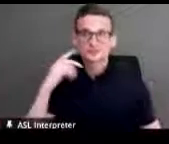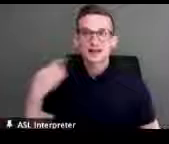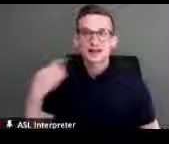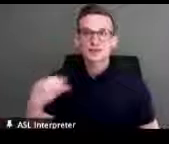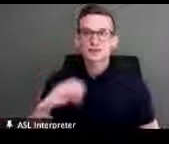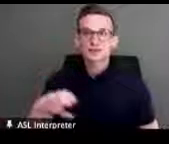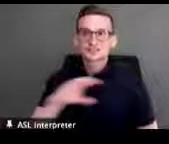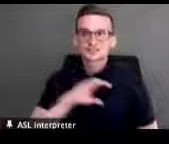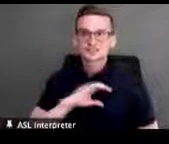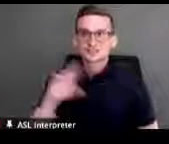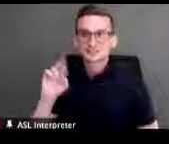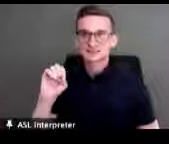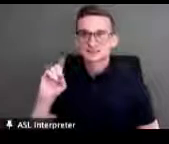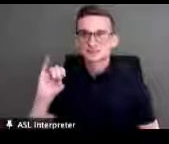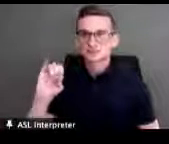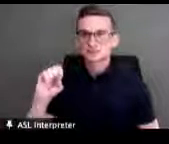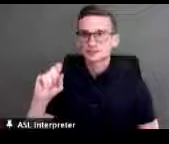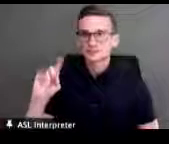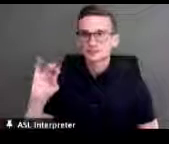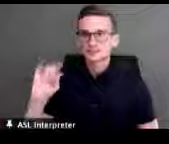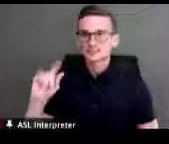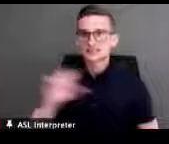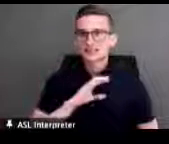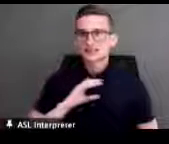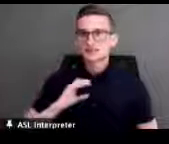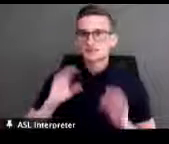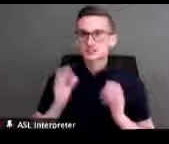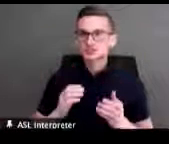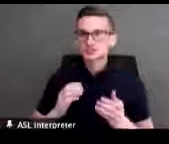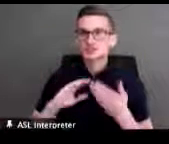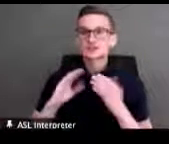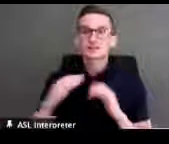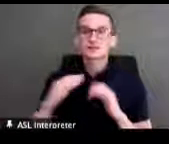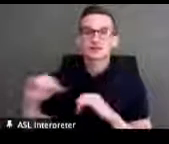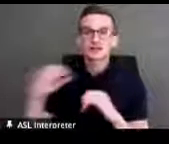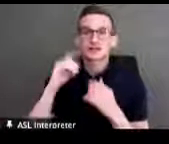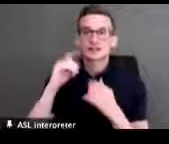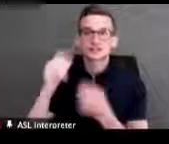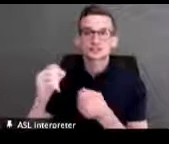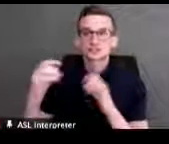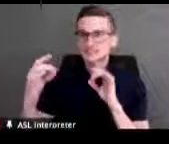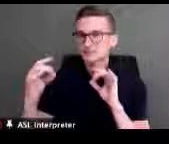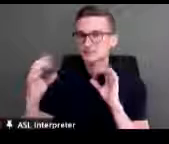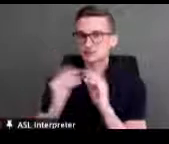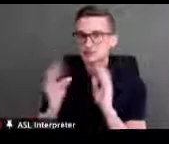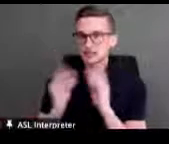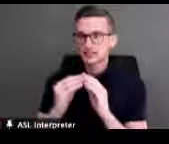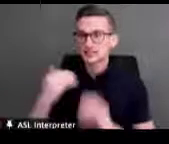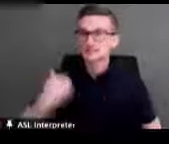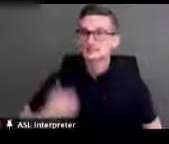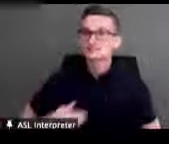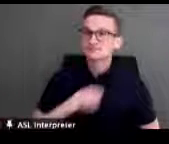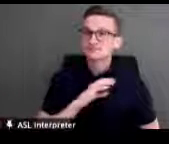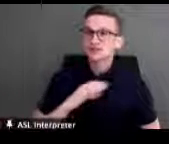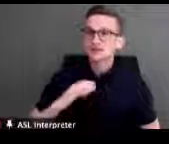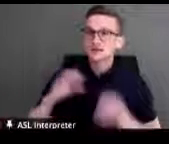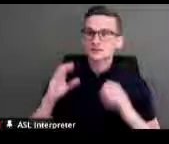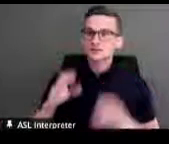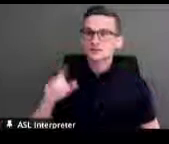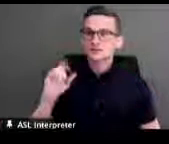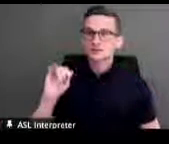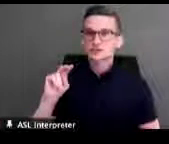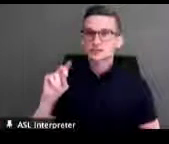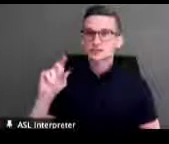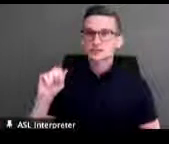Citizens Redistricting Commission Communities of Interest Input meeting. I am Commissioner Linda